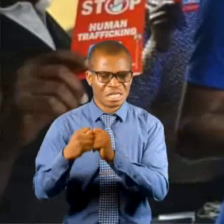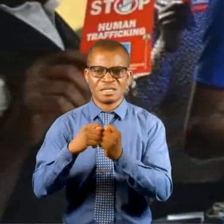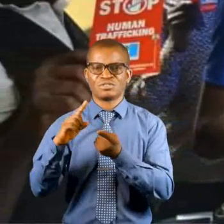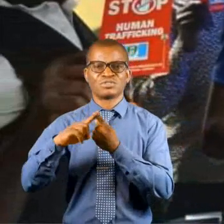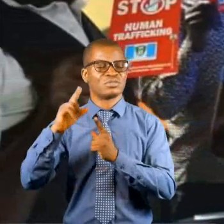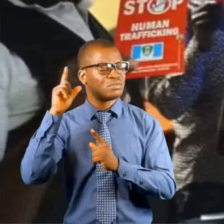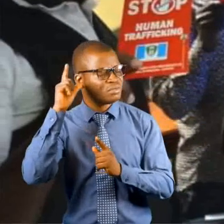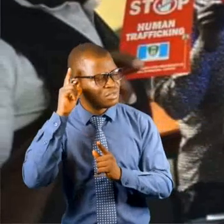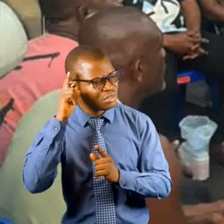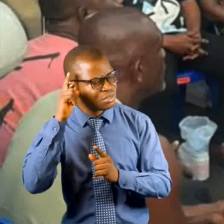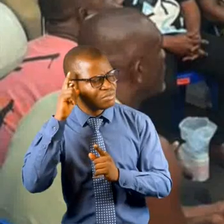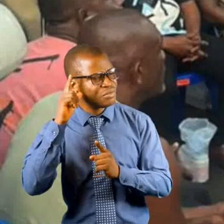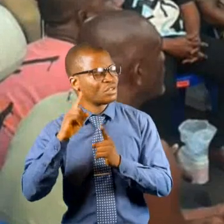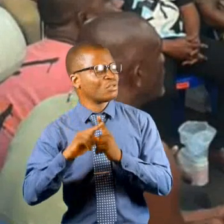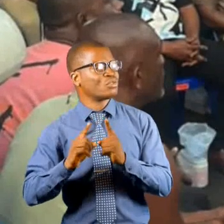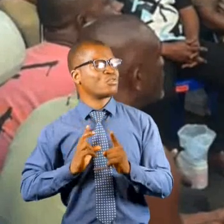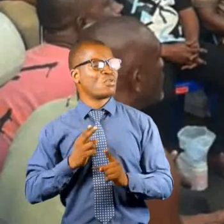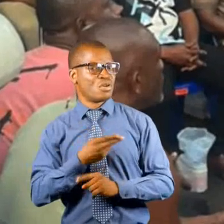to